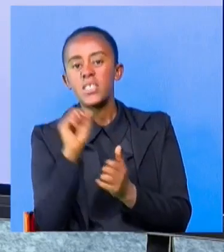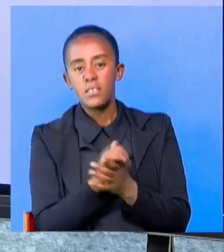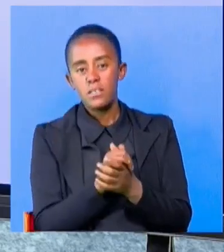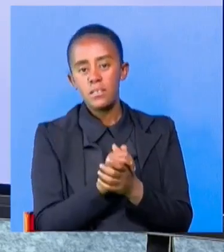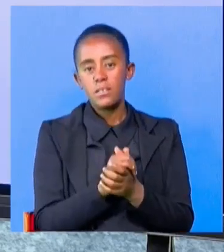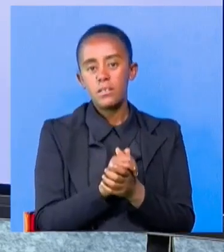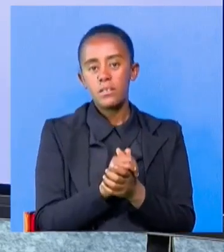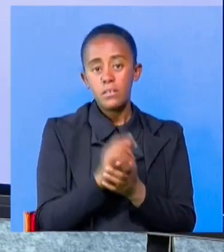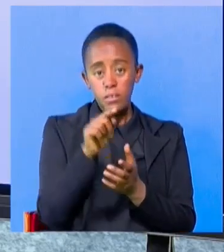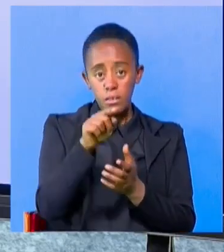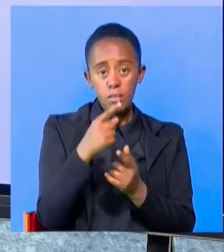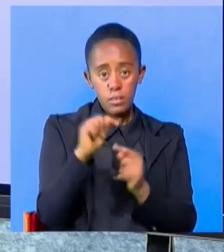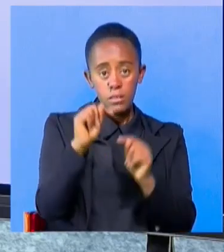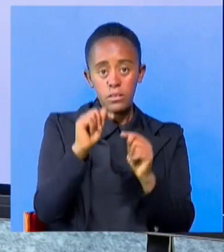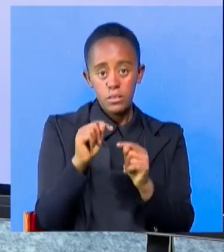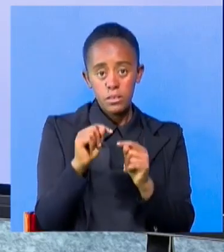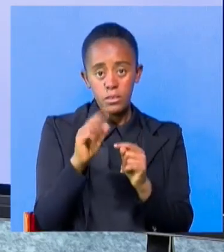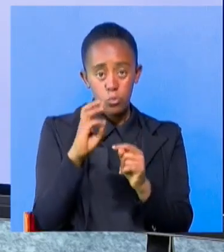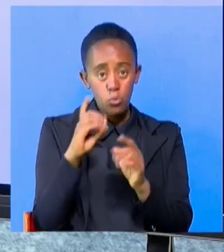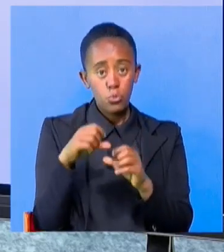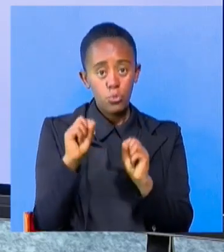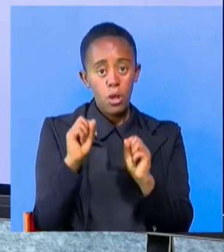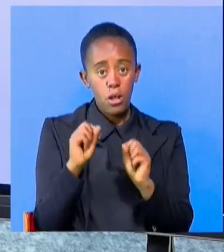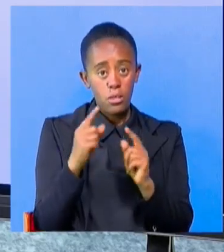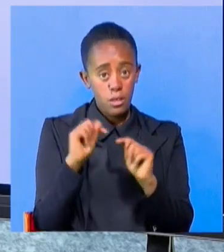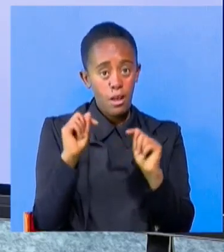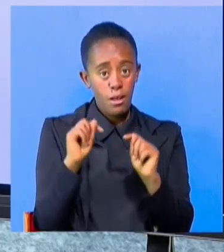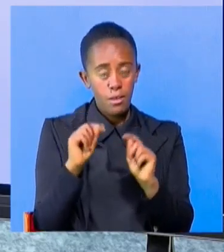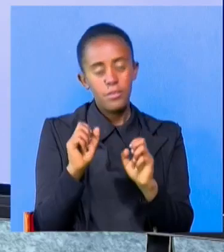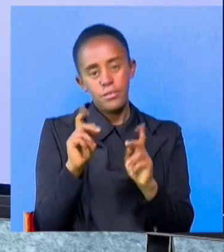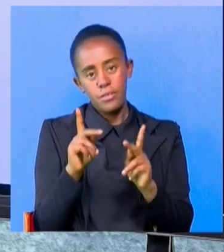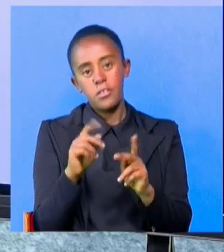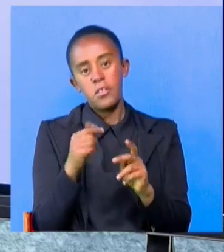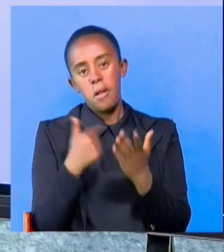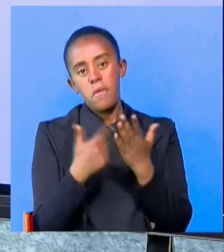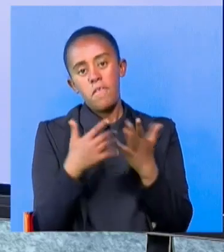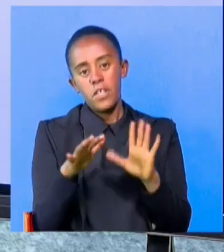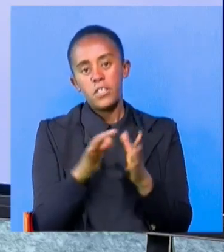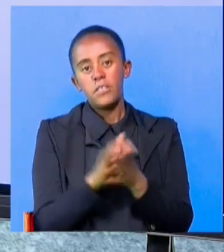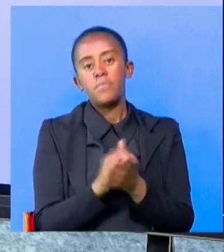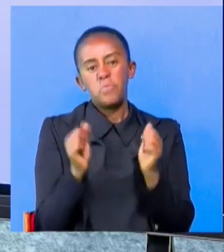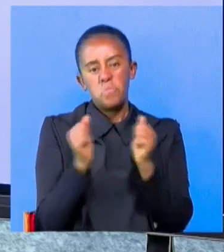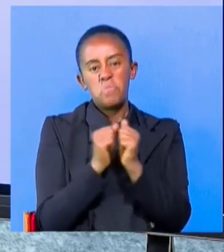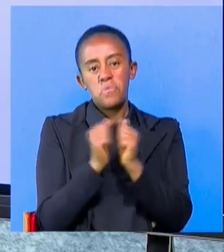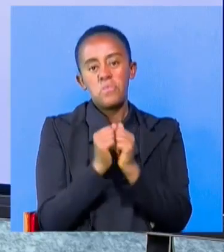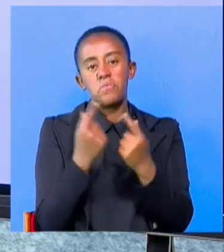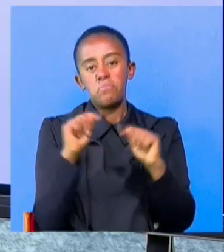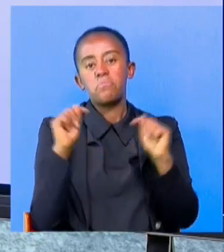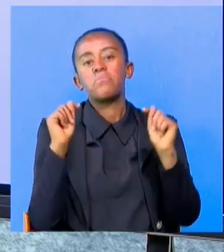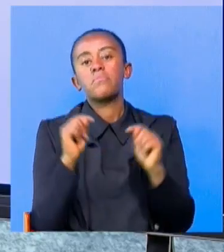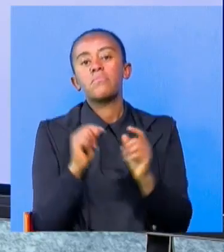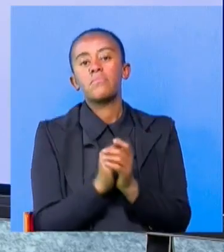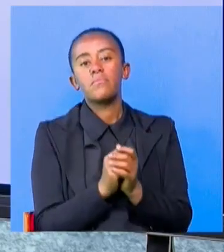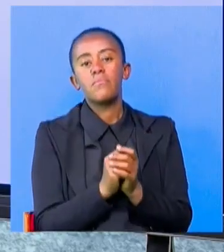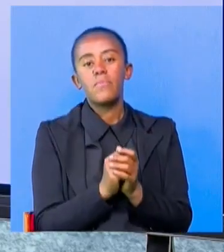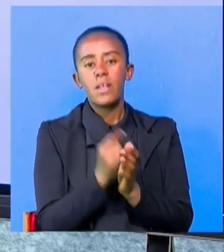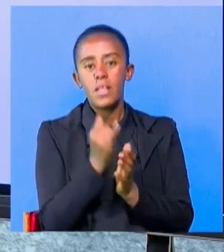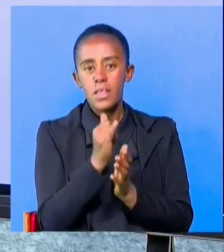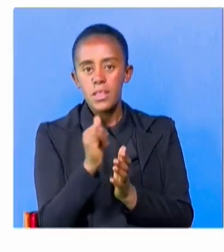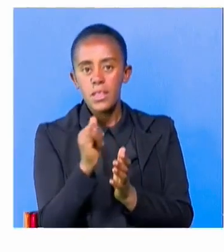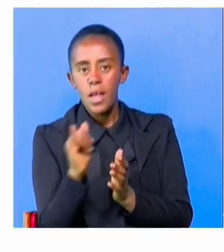the rest? Would you try? All right. Let me finish. Let us finish together. They